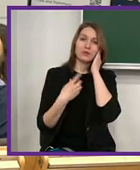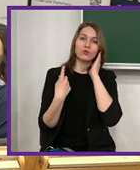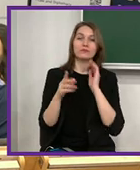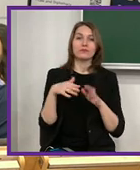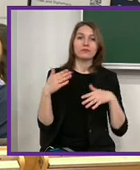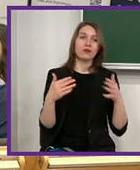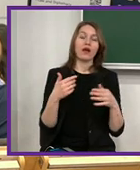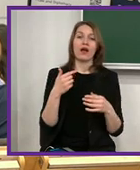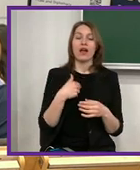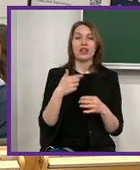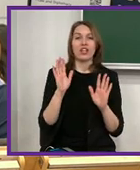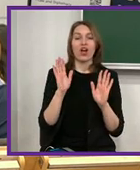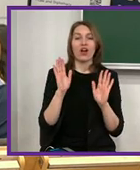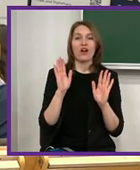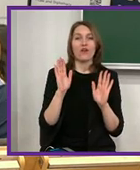Indeed.